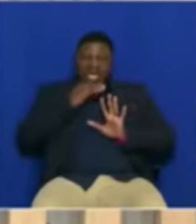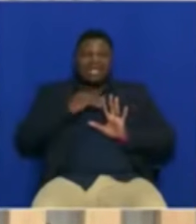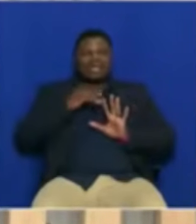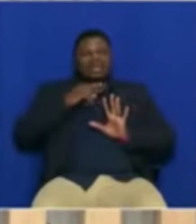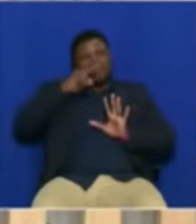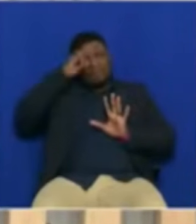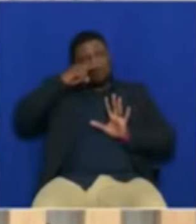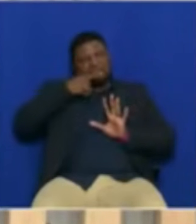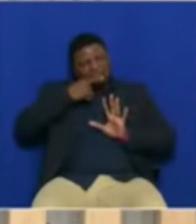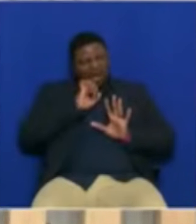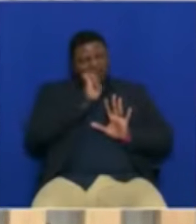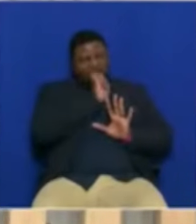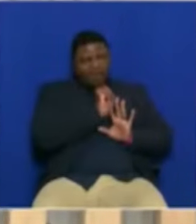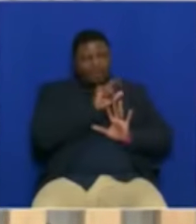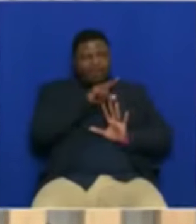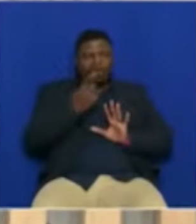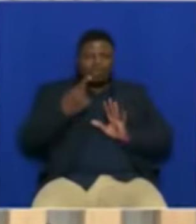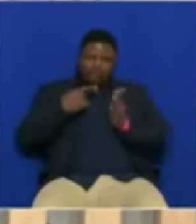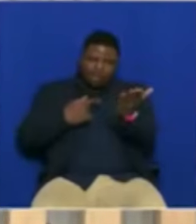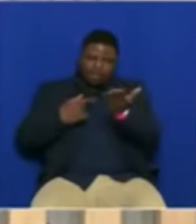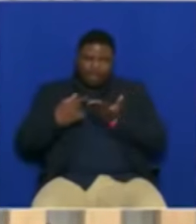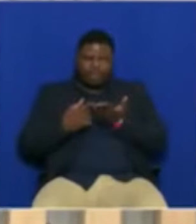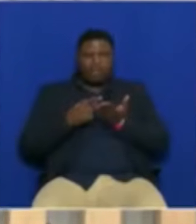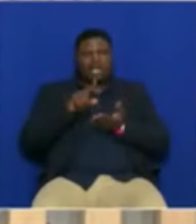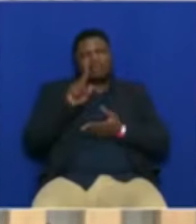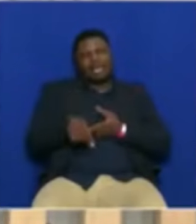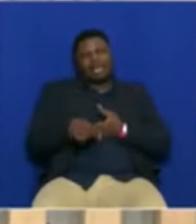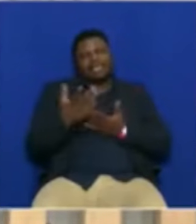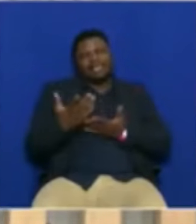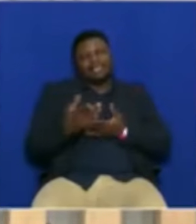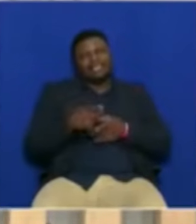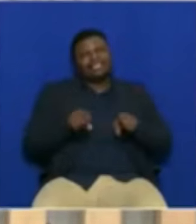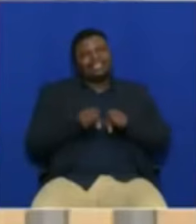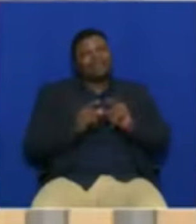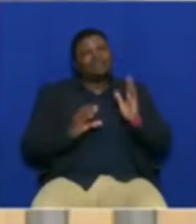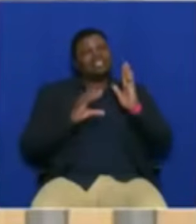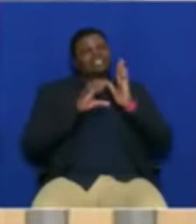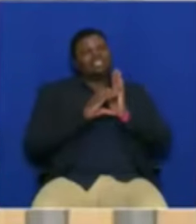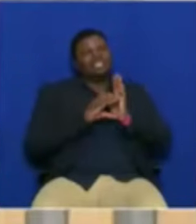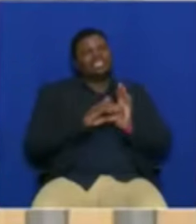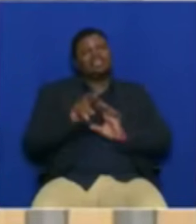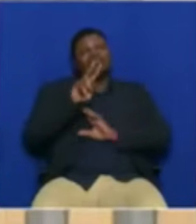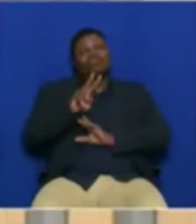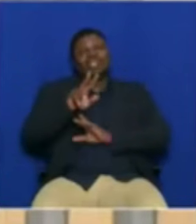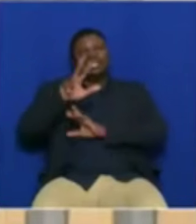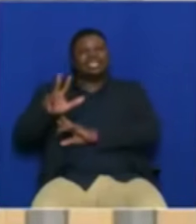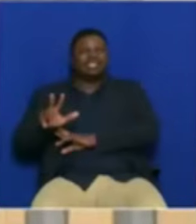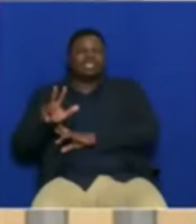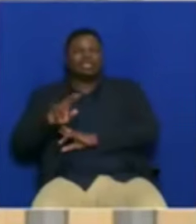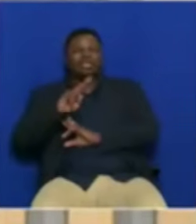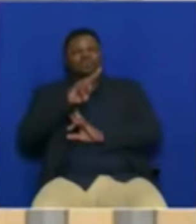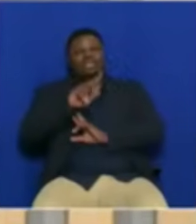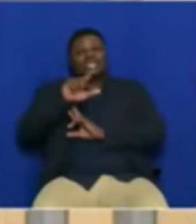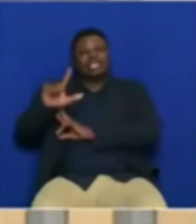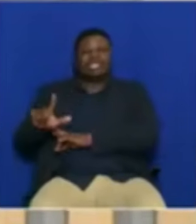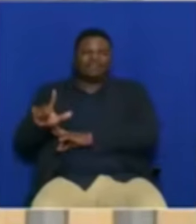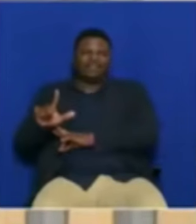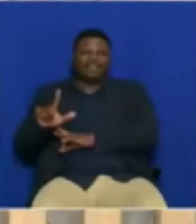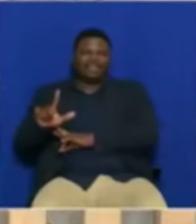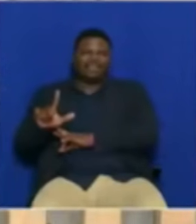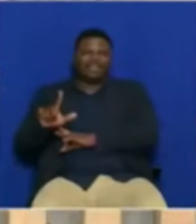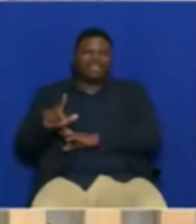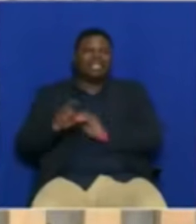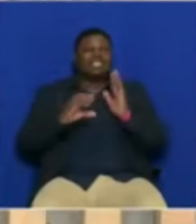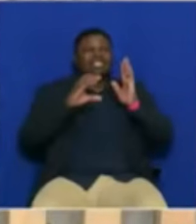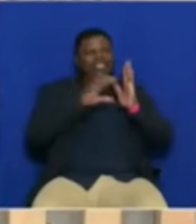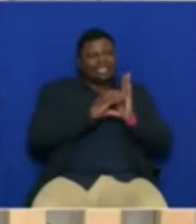the requisite Section 27 affidavits. It's backed up by the investigation that we conducted. Section 27 affidavit. We